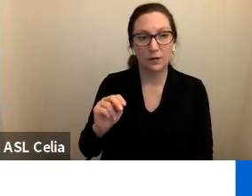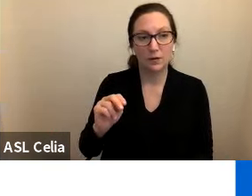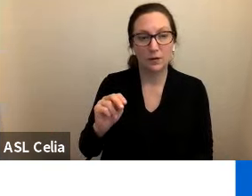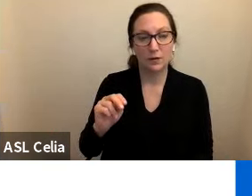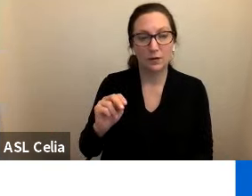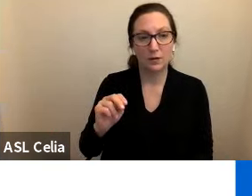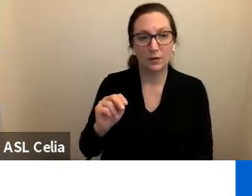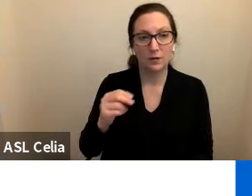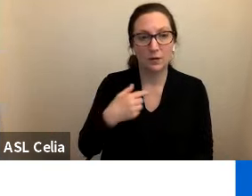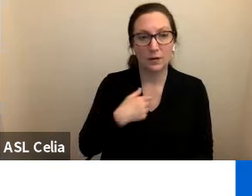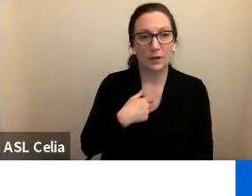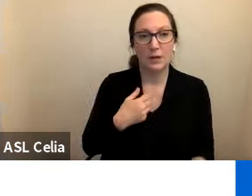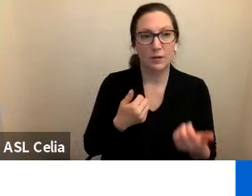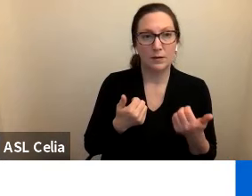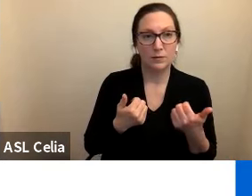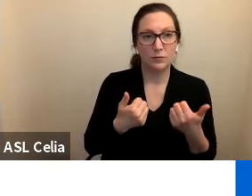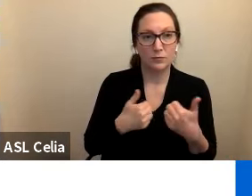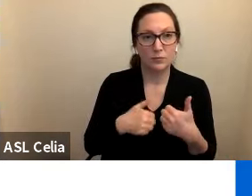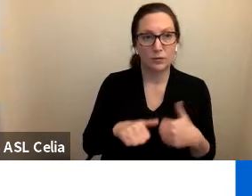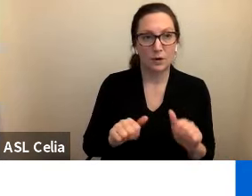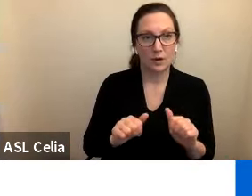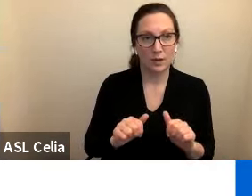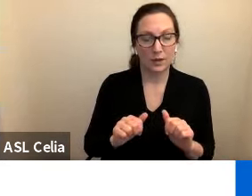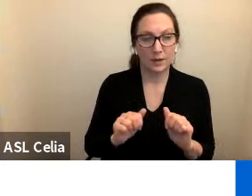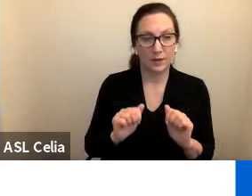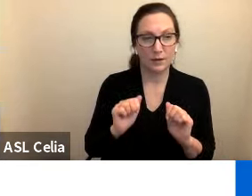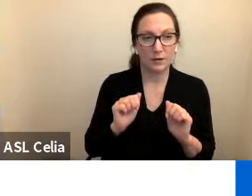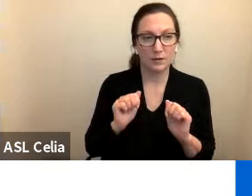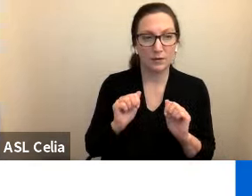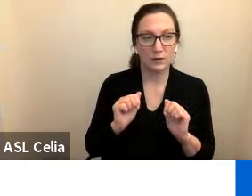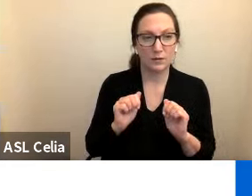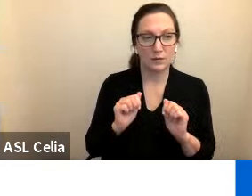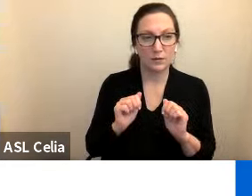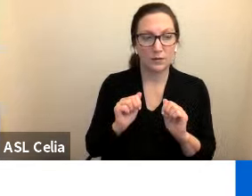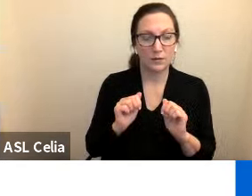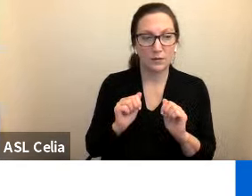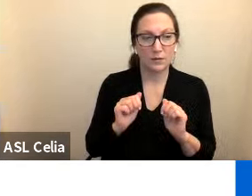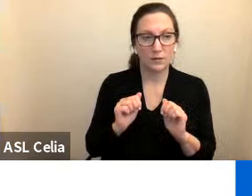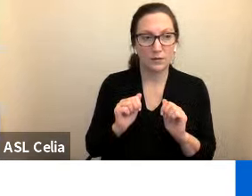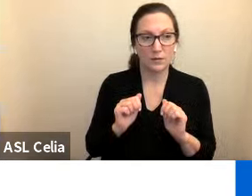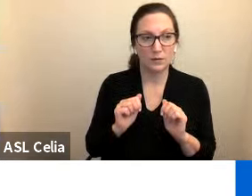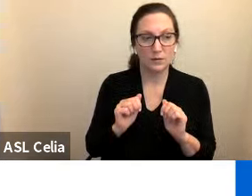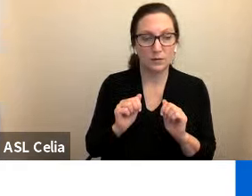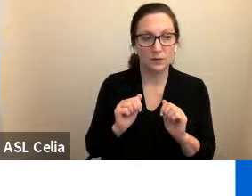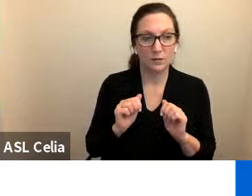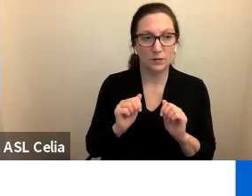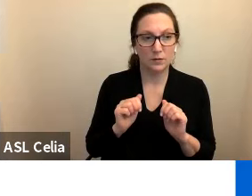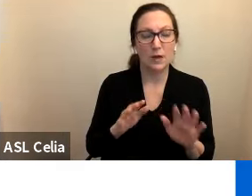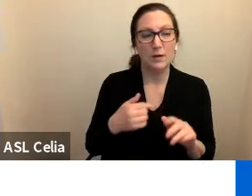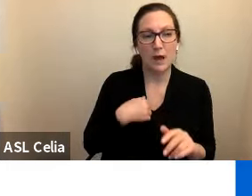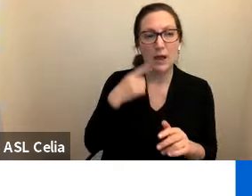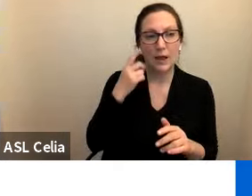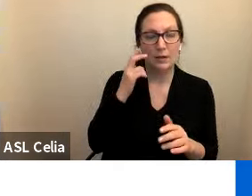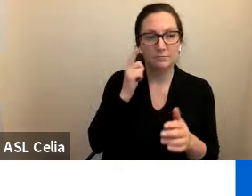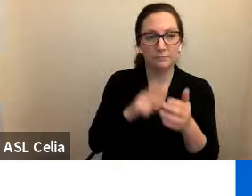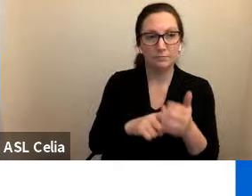I guess I'm trying to understand. I know, I see that Chinatown